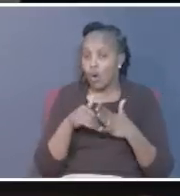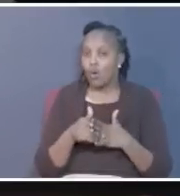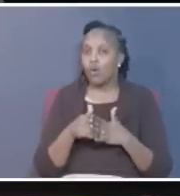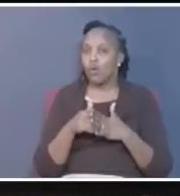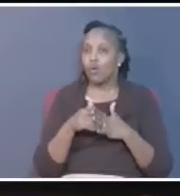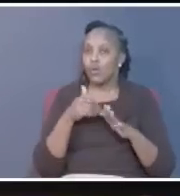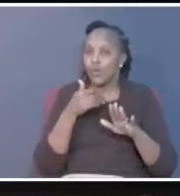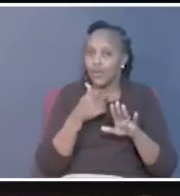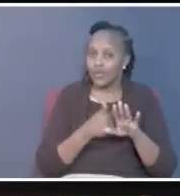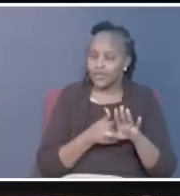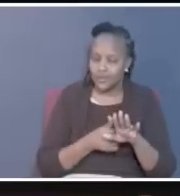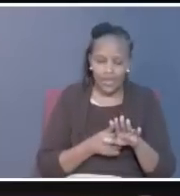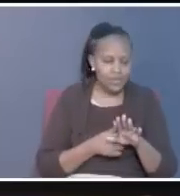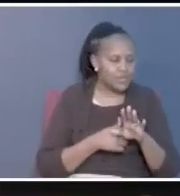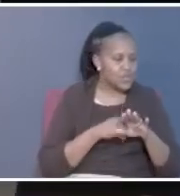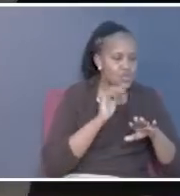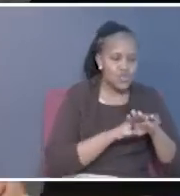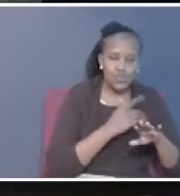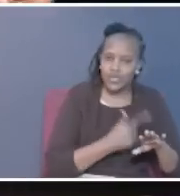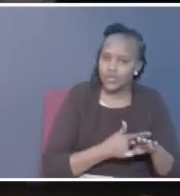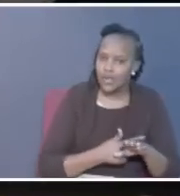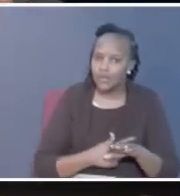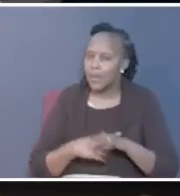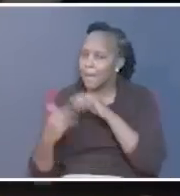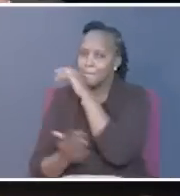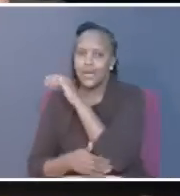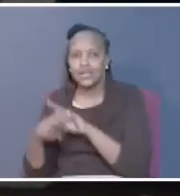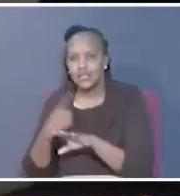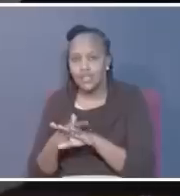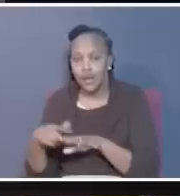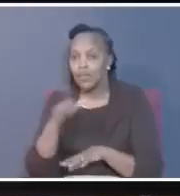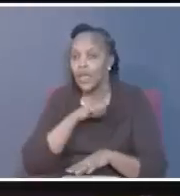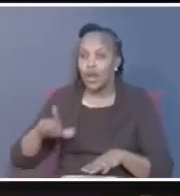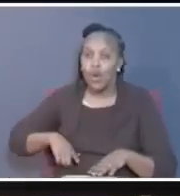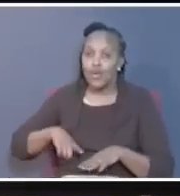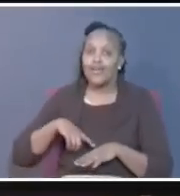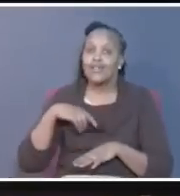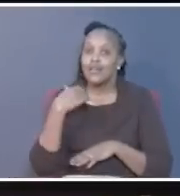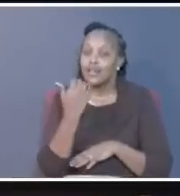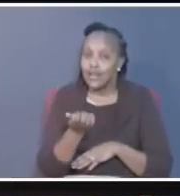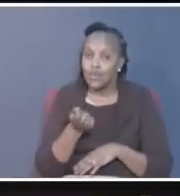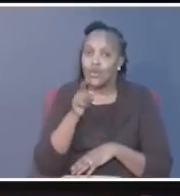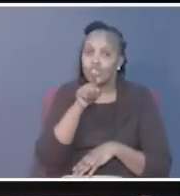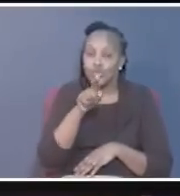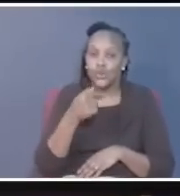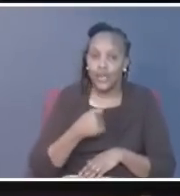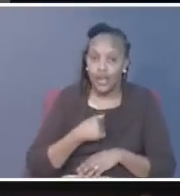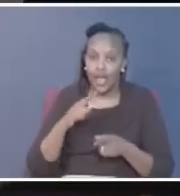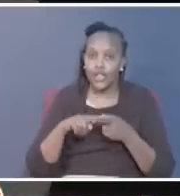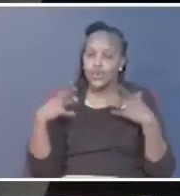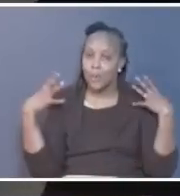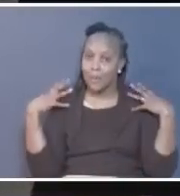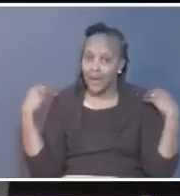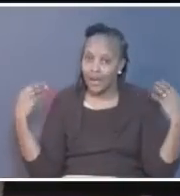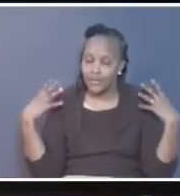times, whether good times or bad times, God requires you and I to practice love and compassion for